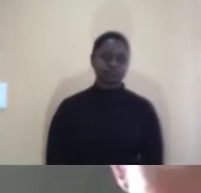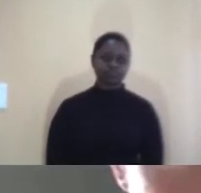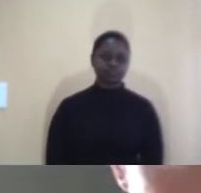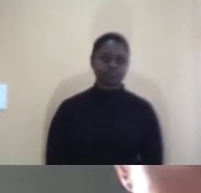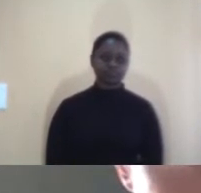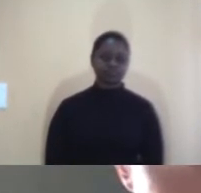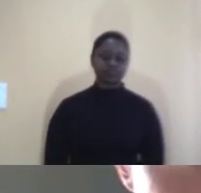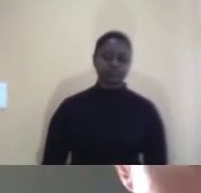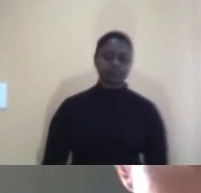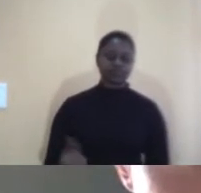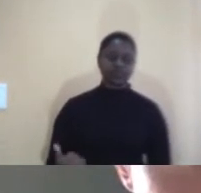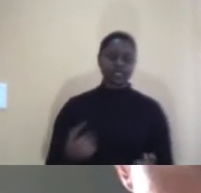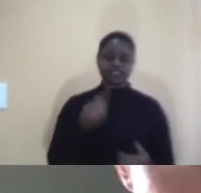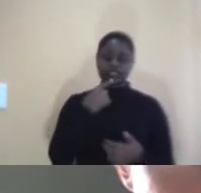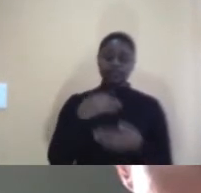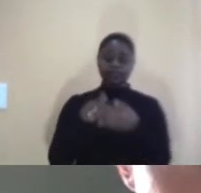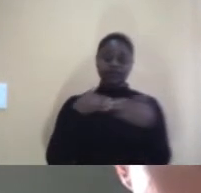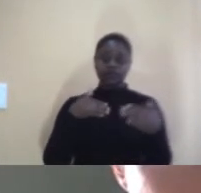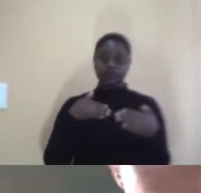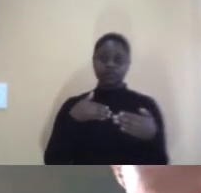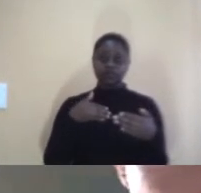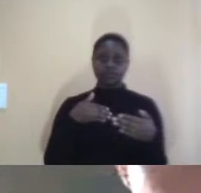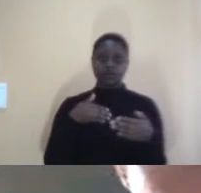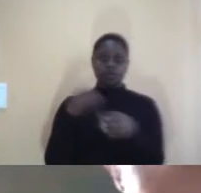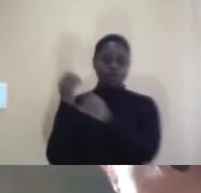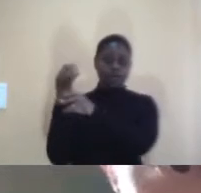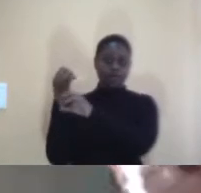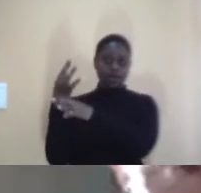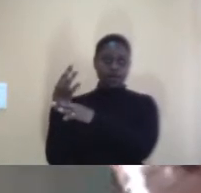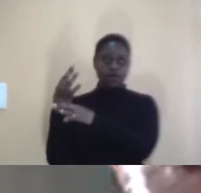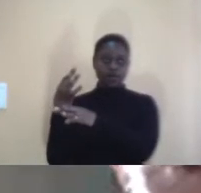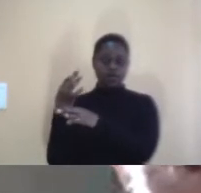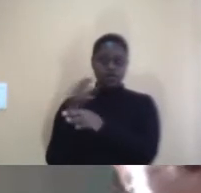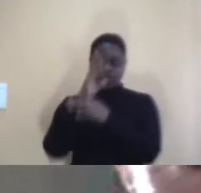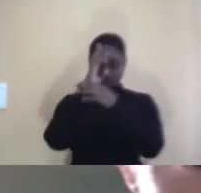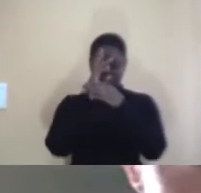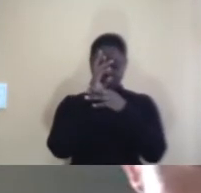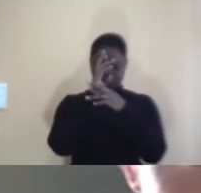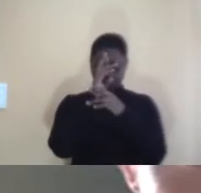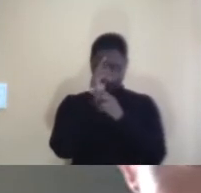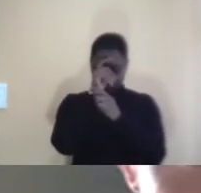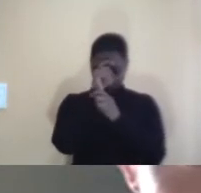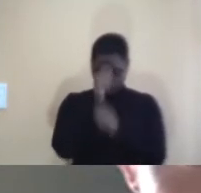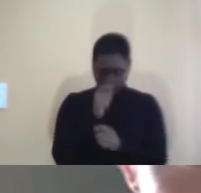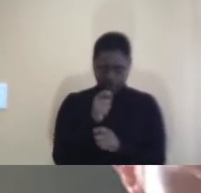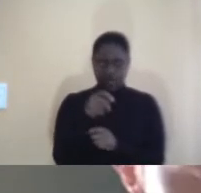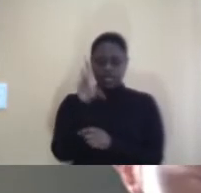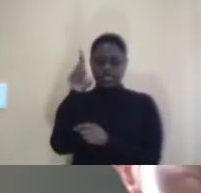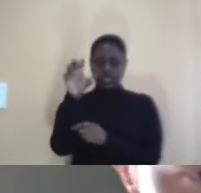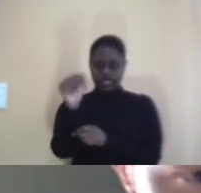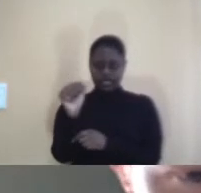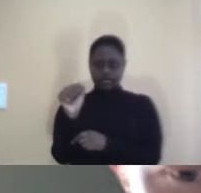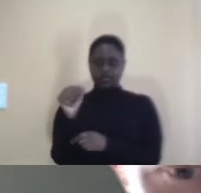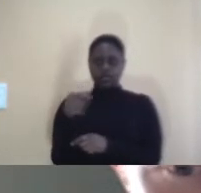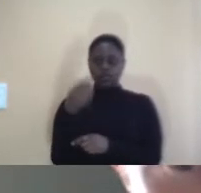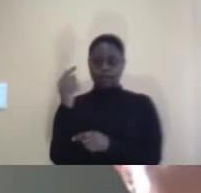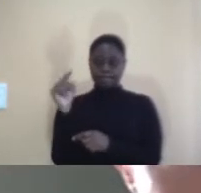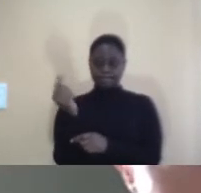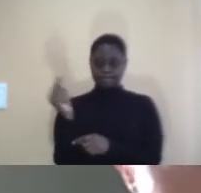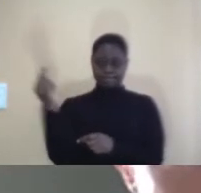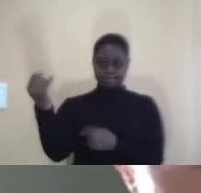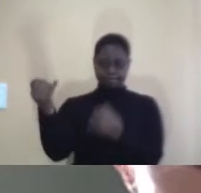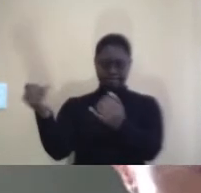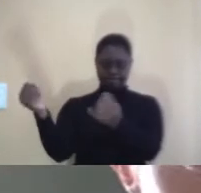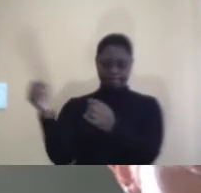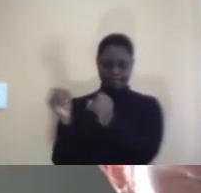I said before ukhulume uMhlonishwa uMsimango, EDA was to be the one that is going to take